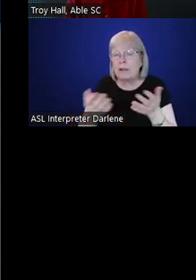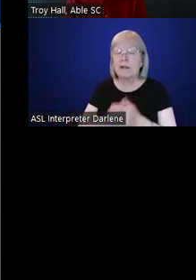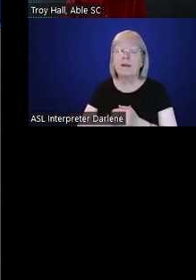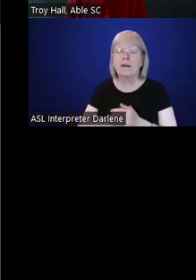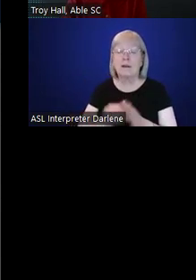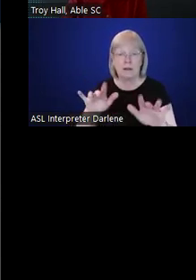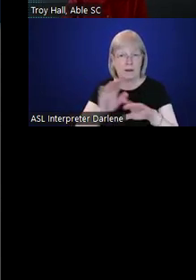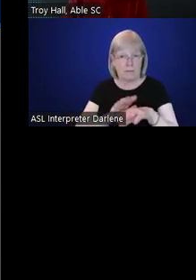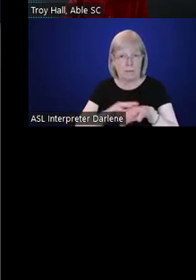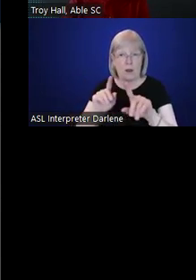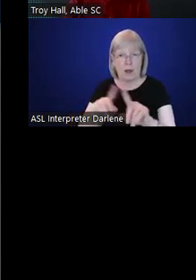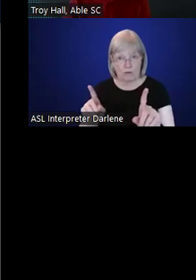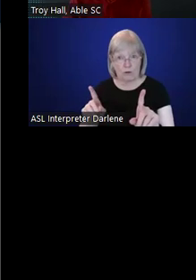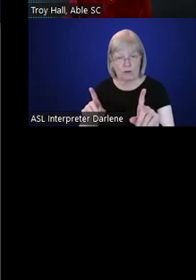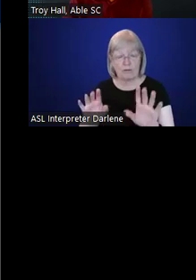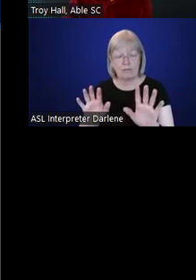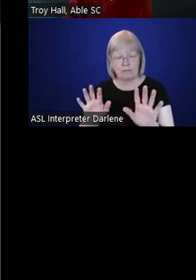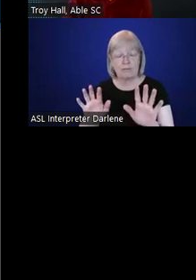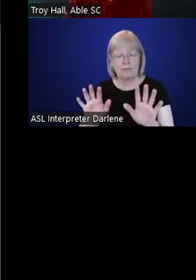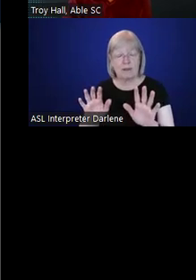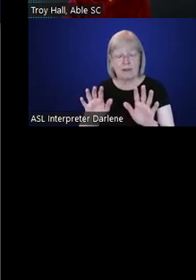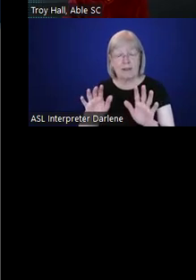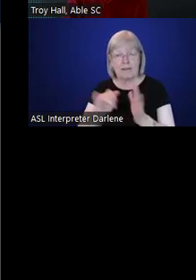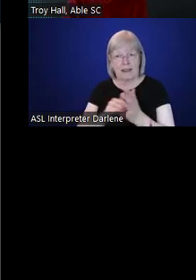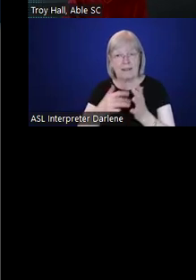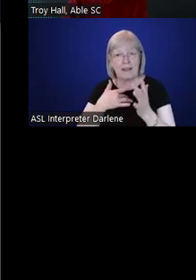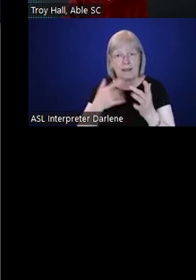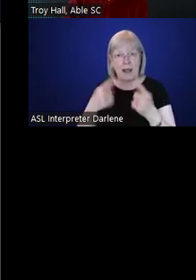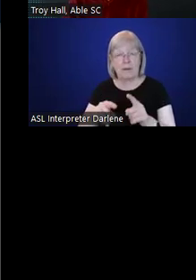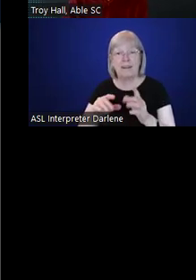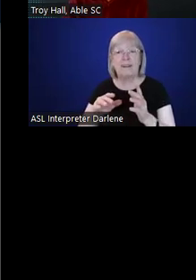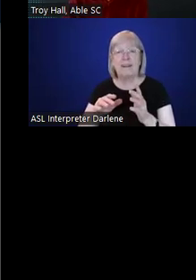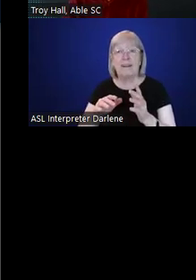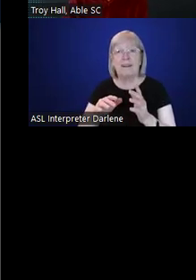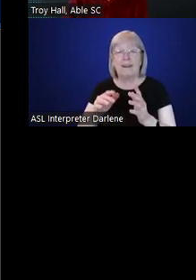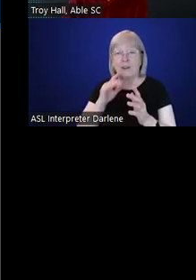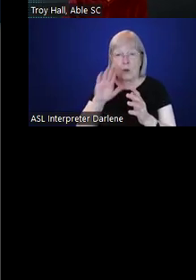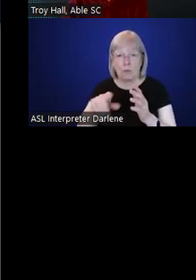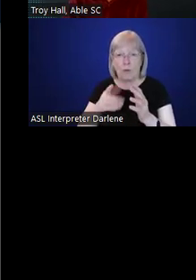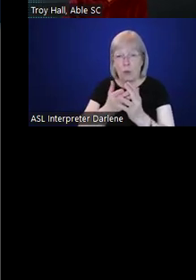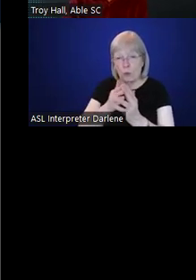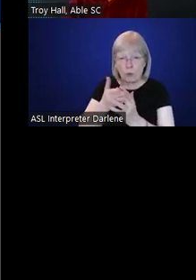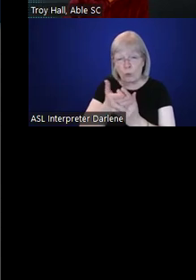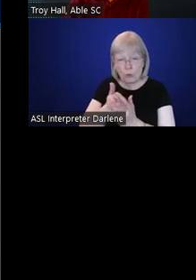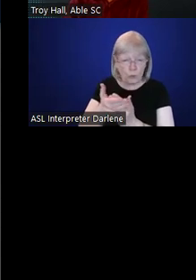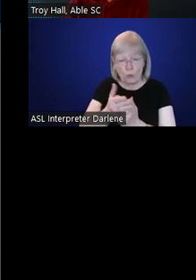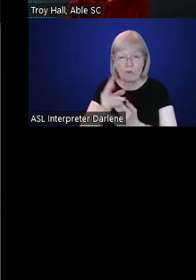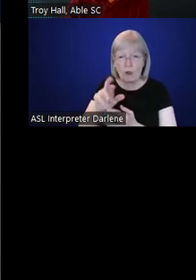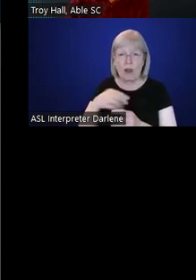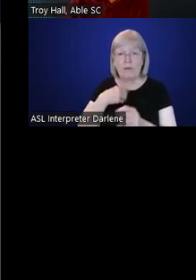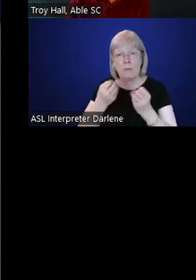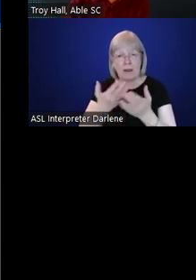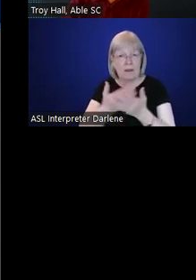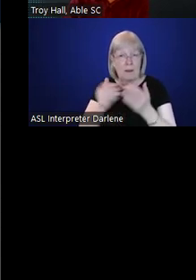However, and I say this as someone who used to work in VR, there's a lot of bureaucracy to navigate when it comes to VR, and sometimes